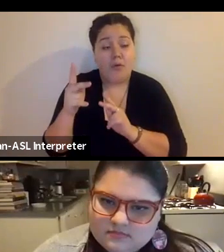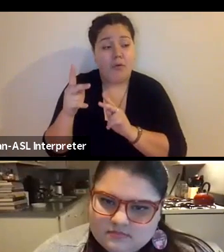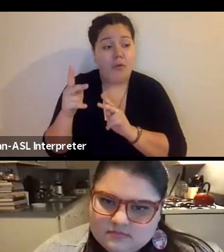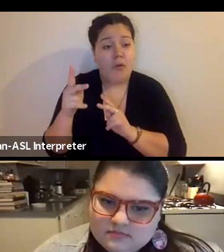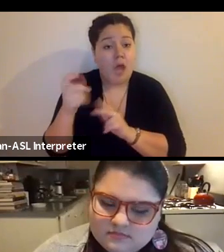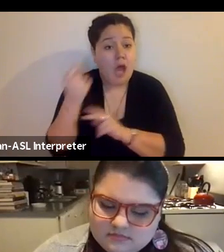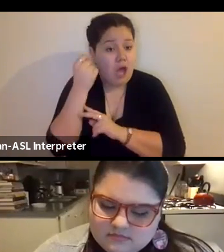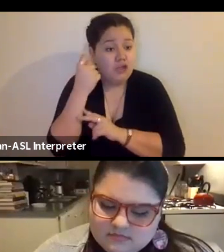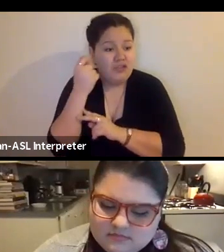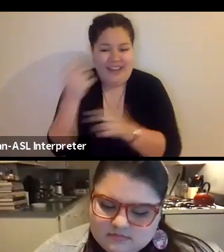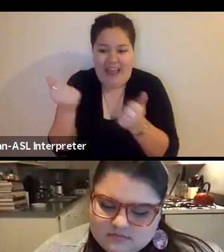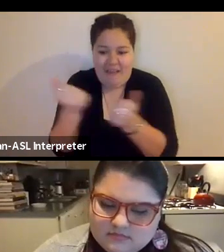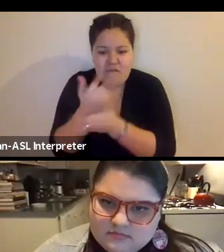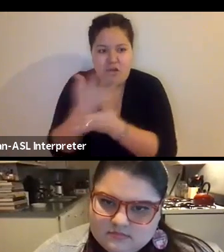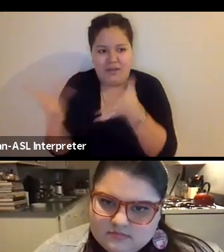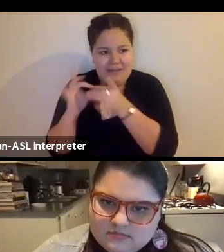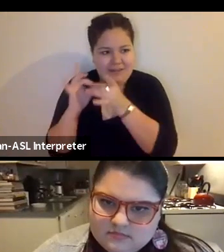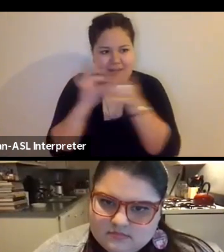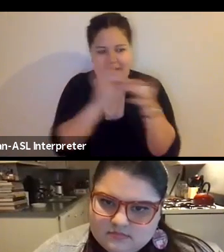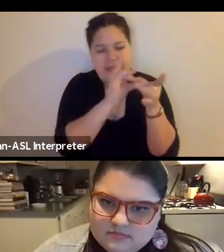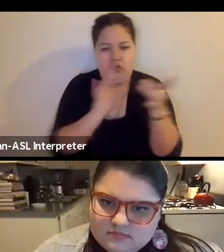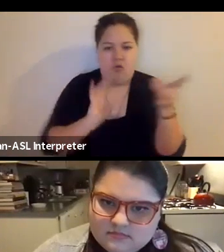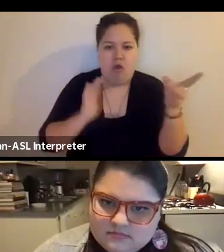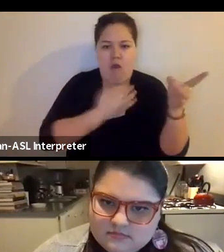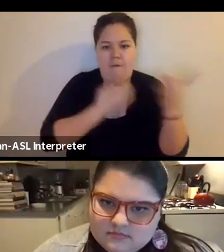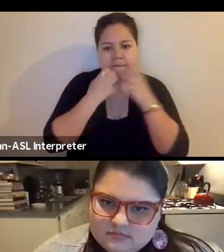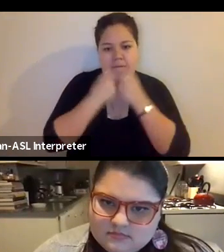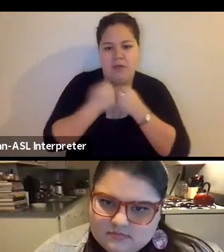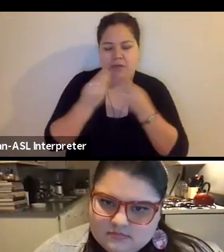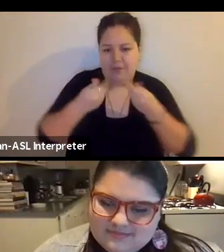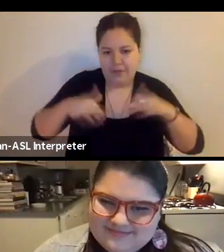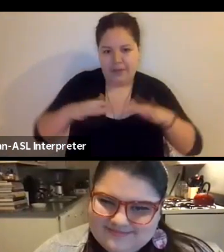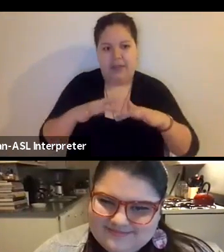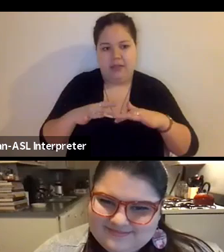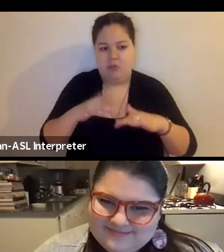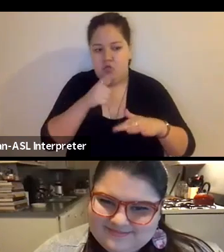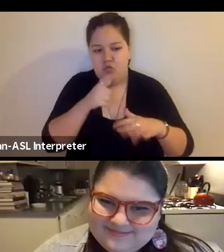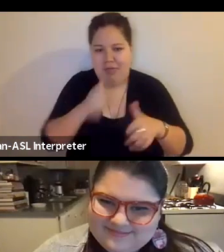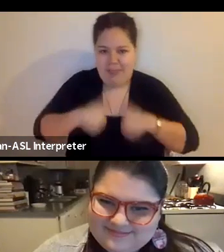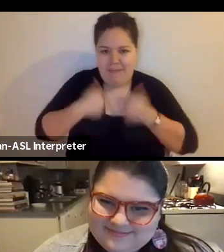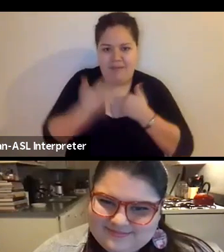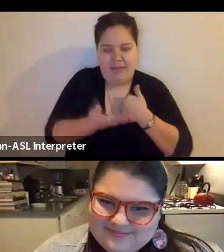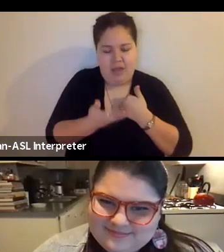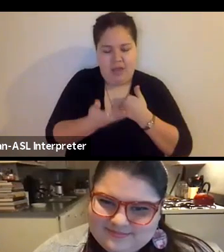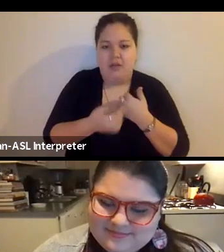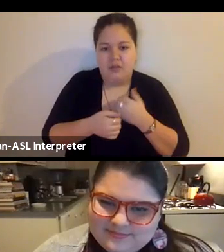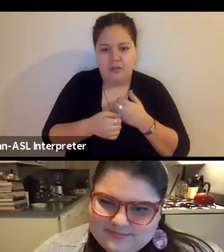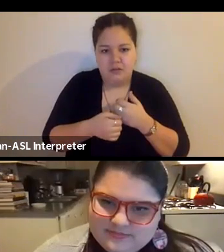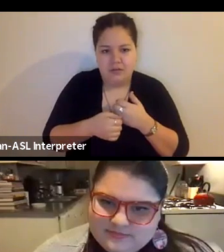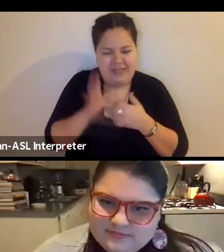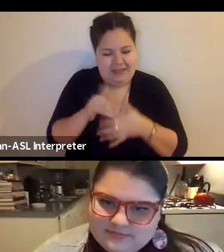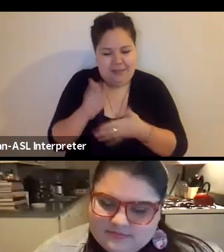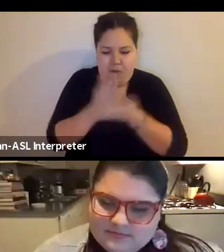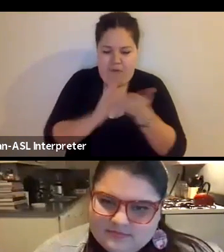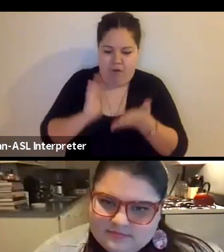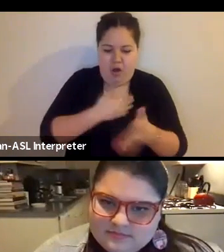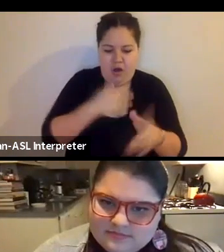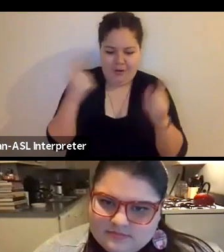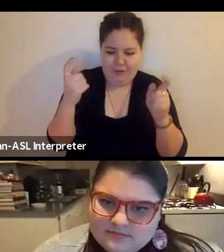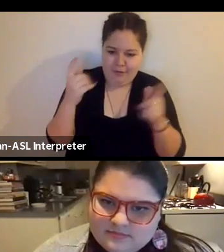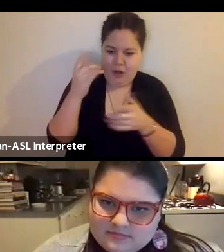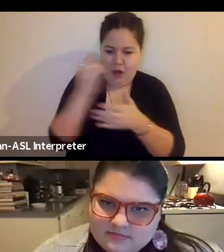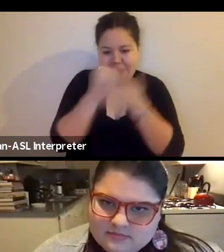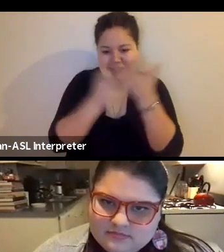all part, this is the whole thing. This is part of the show. This is part of the artistic ceremony that we are